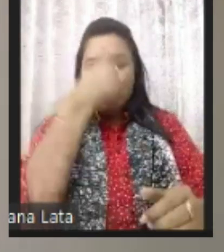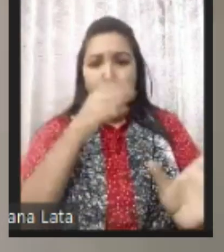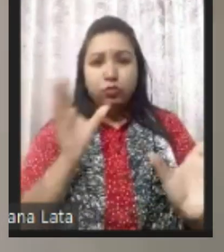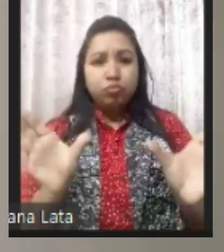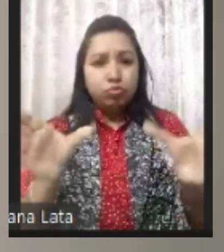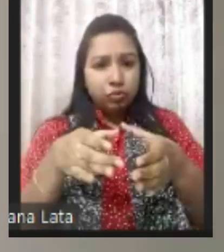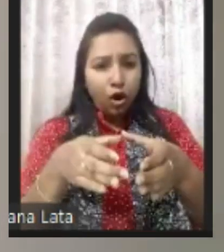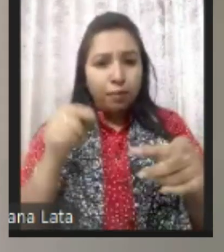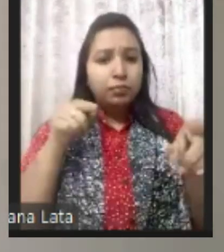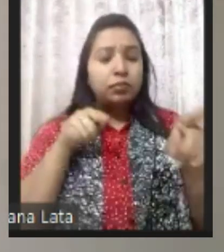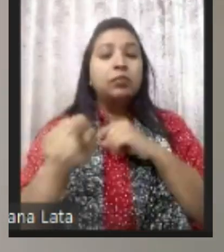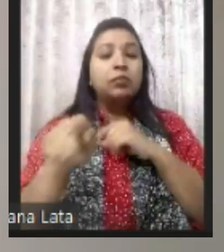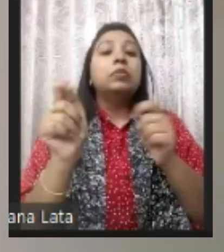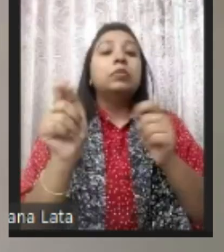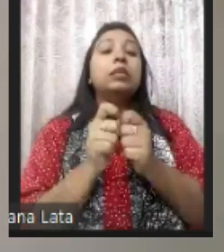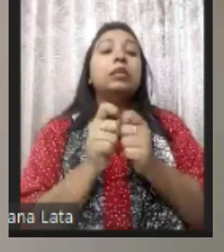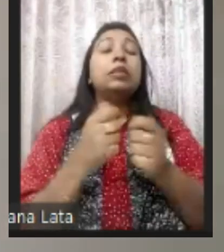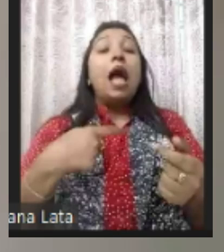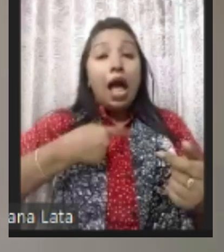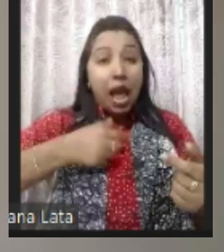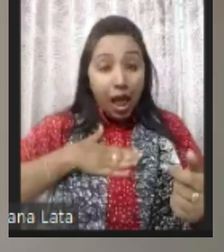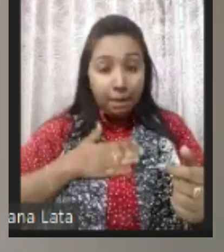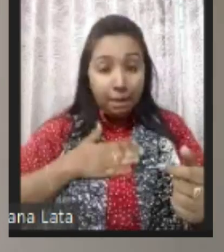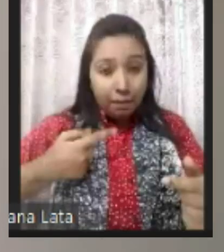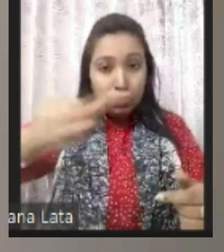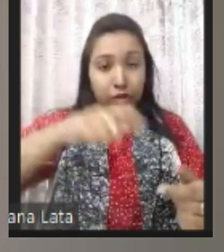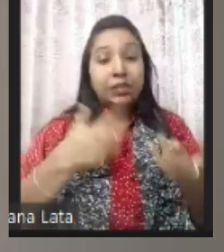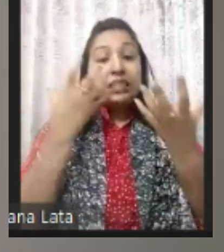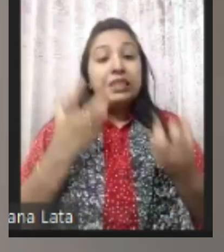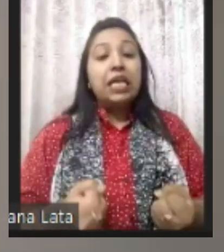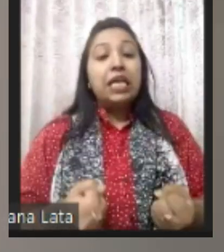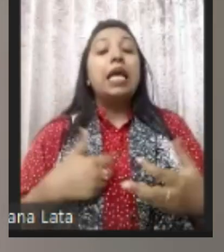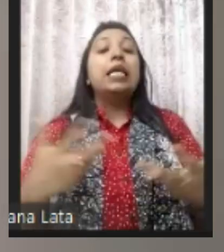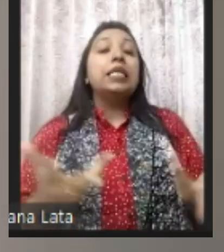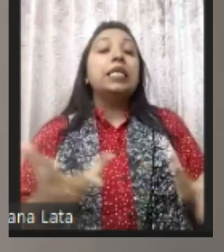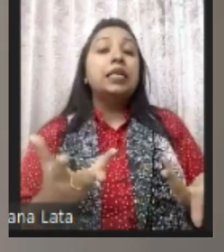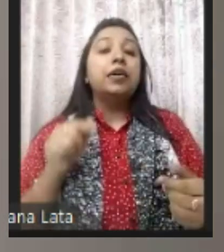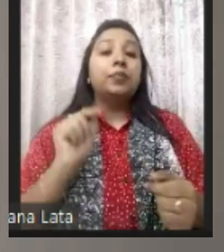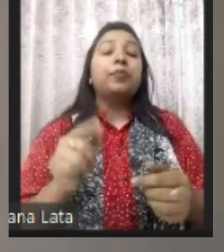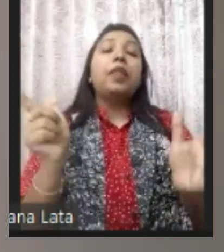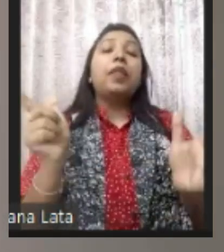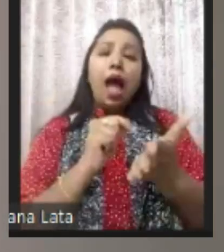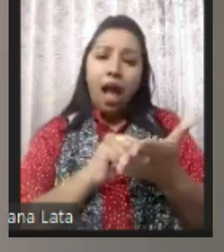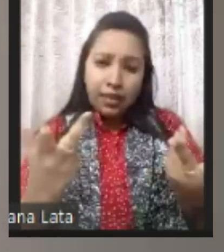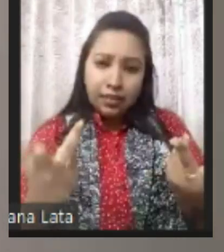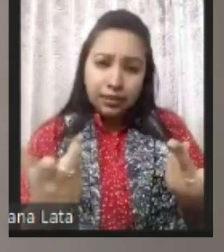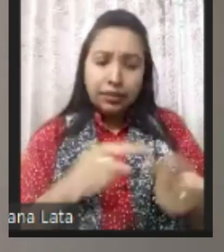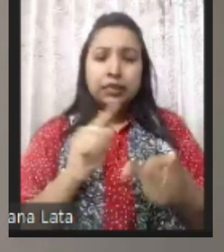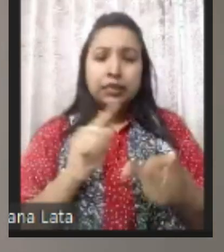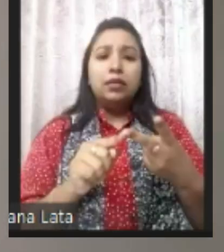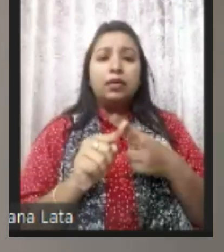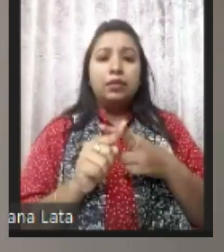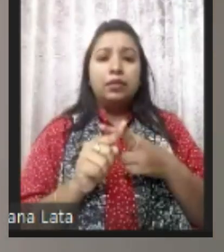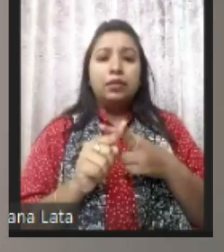what we want as a disability community when it comes to terminology, when it comes to